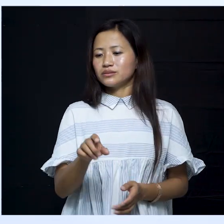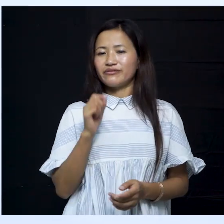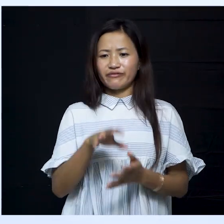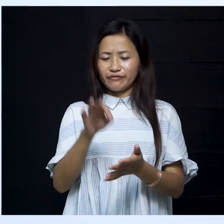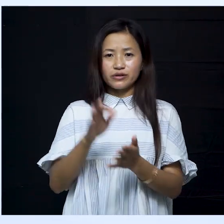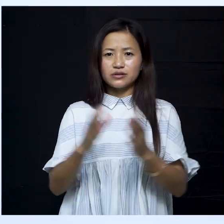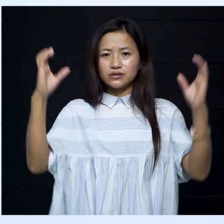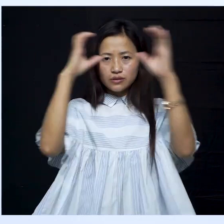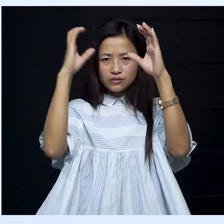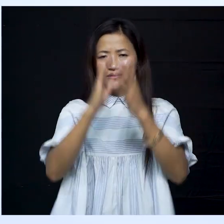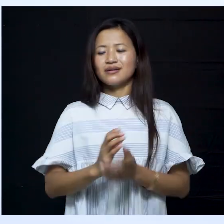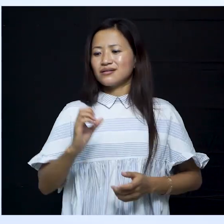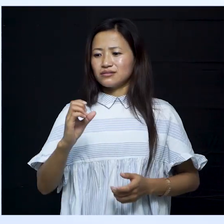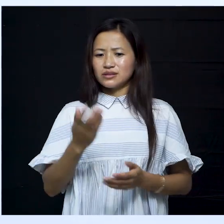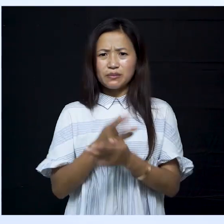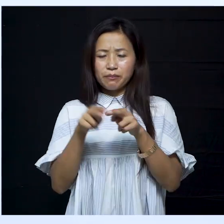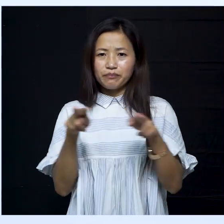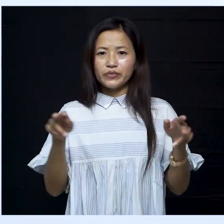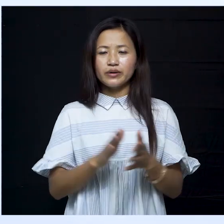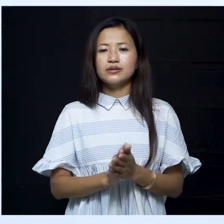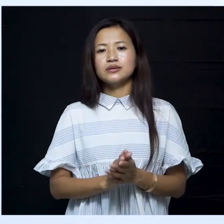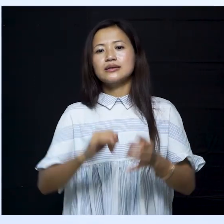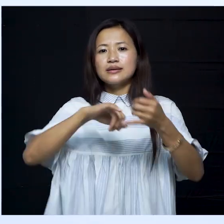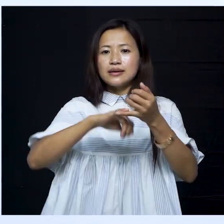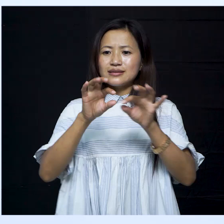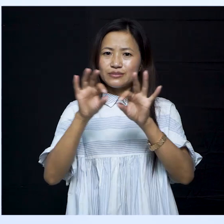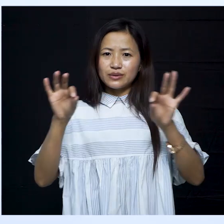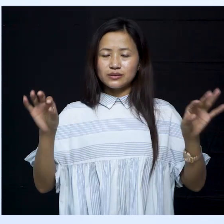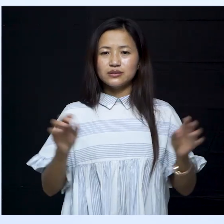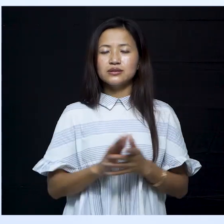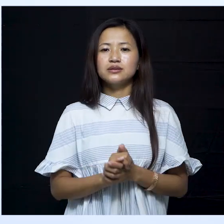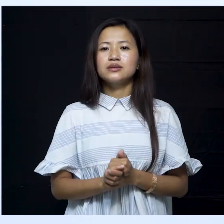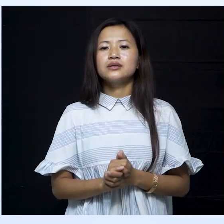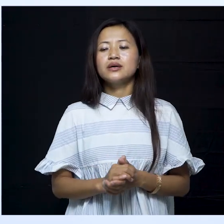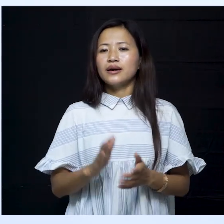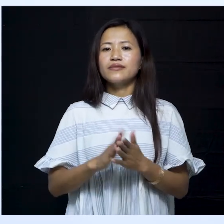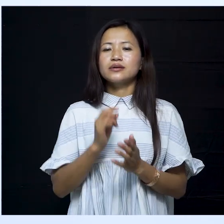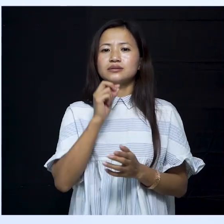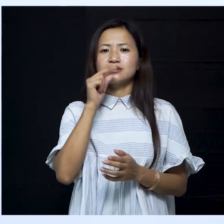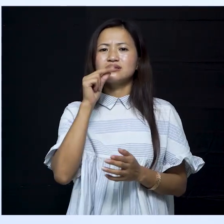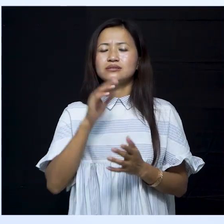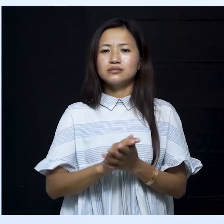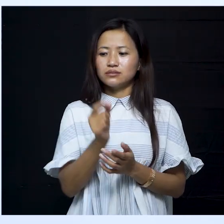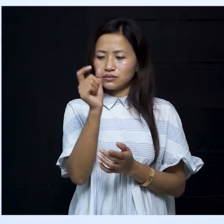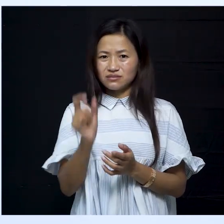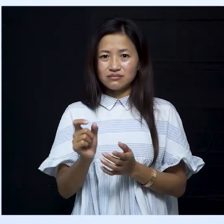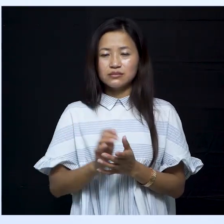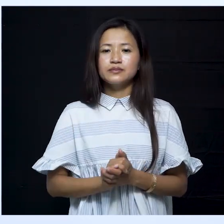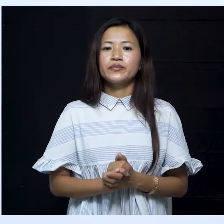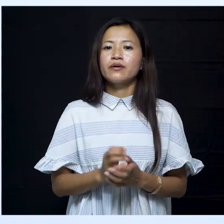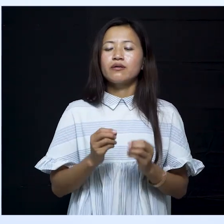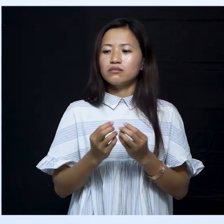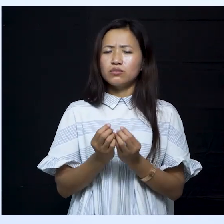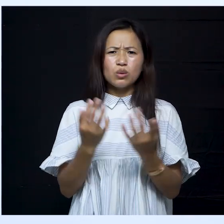in certain kind of cases, such as with spellings, in terms of pronunciation, and so on, a lot of